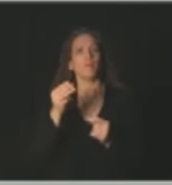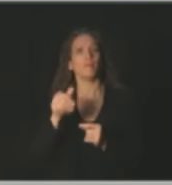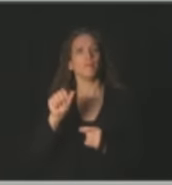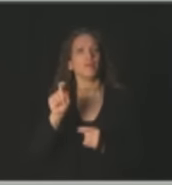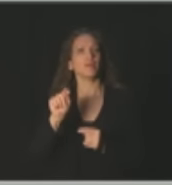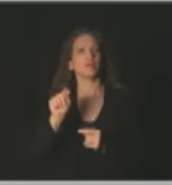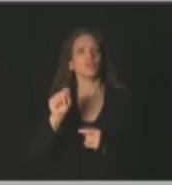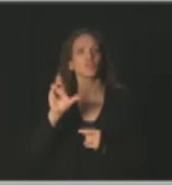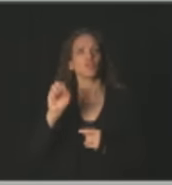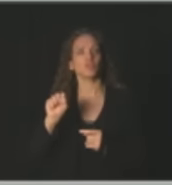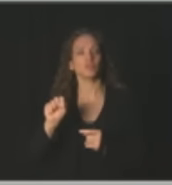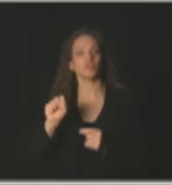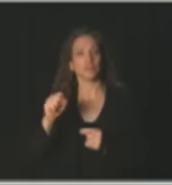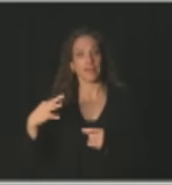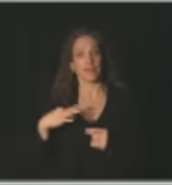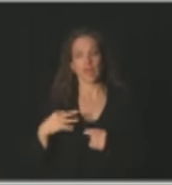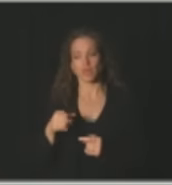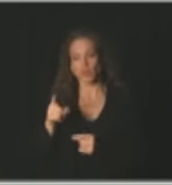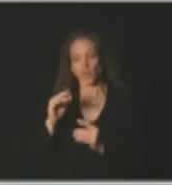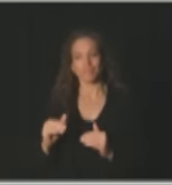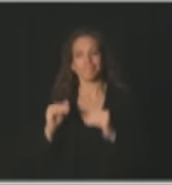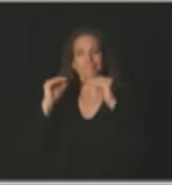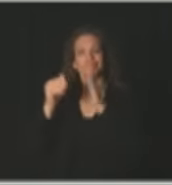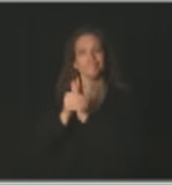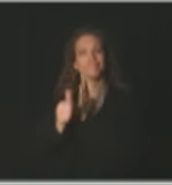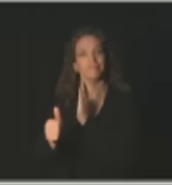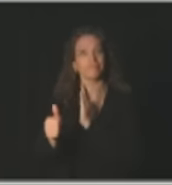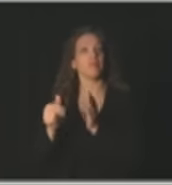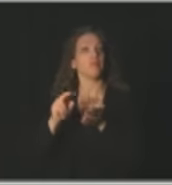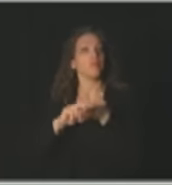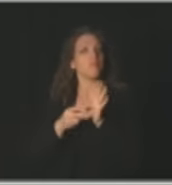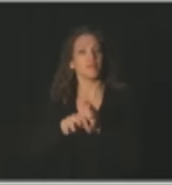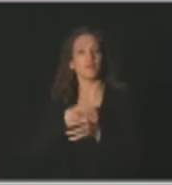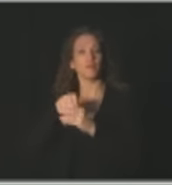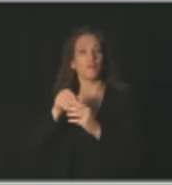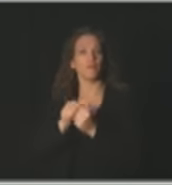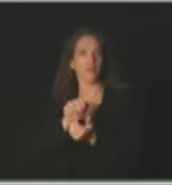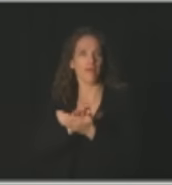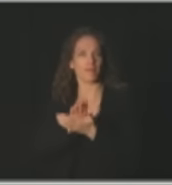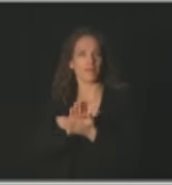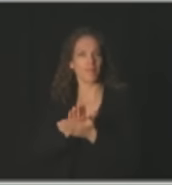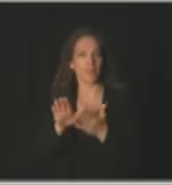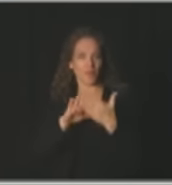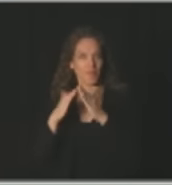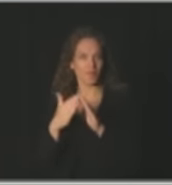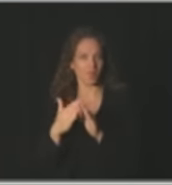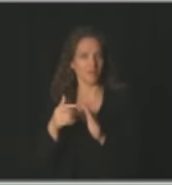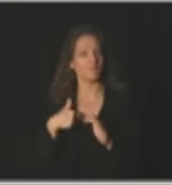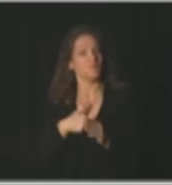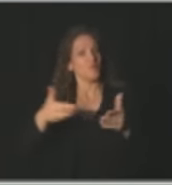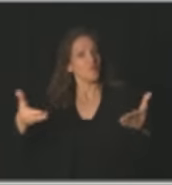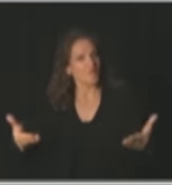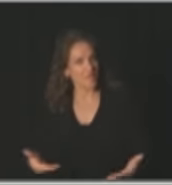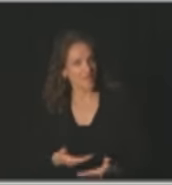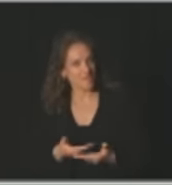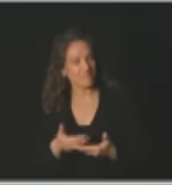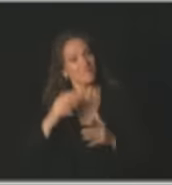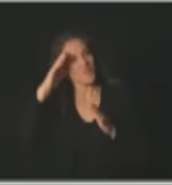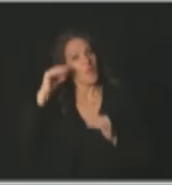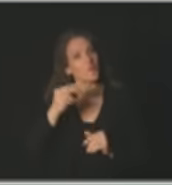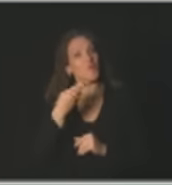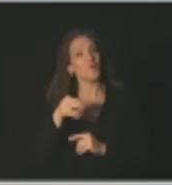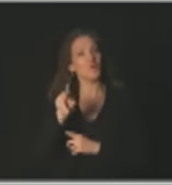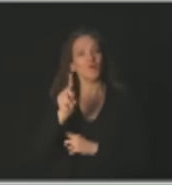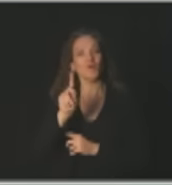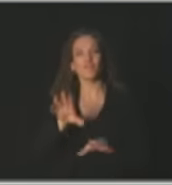a level of mastery that makes you a member of the academic community. We welcome you and hope that your hood brings you